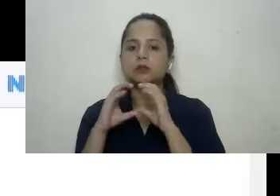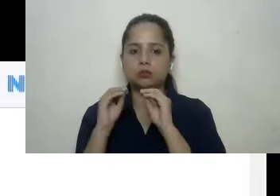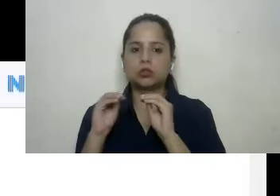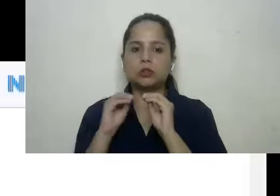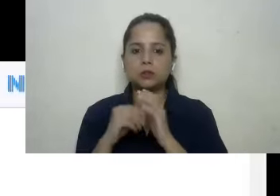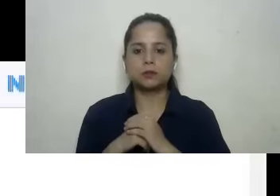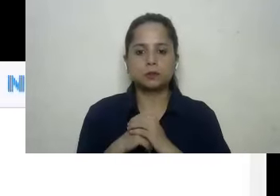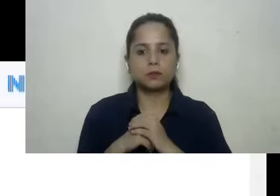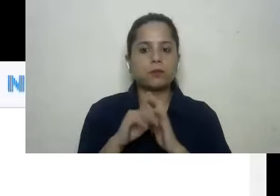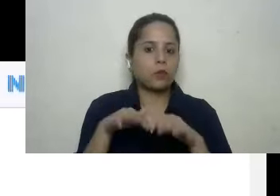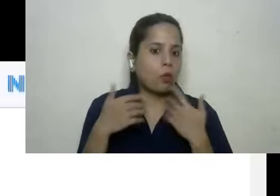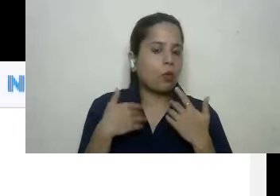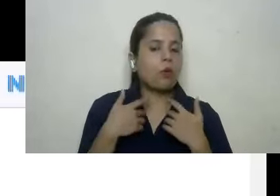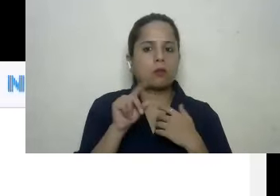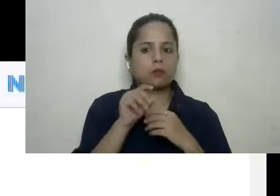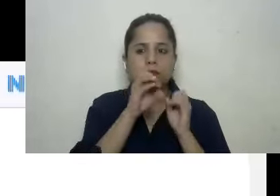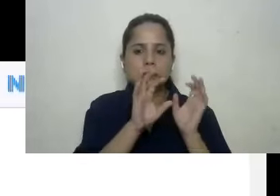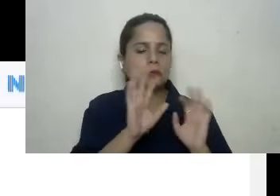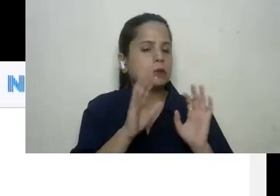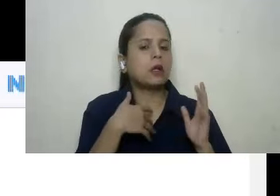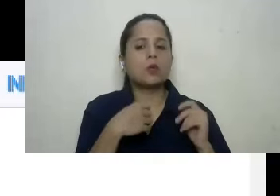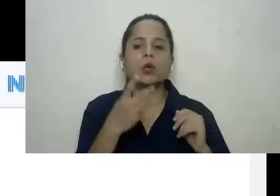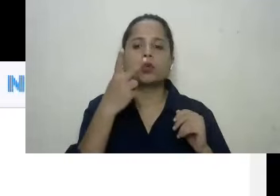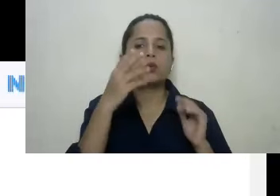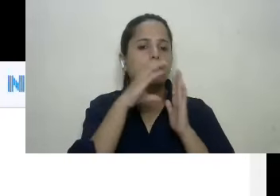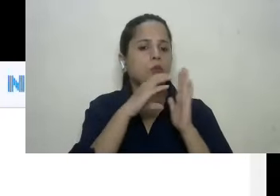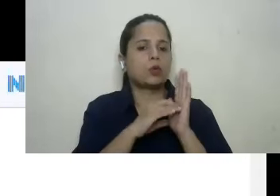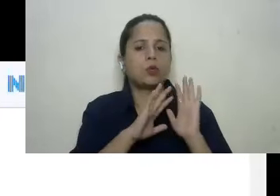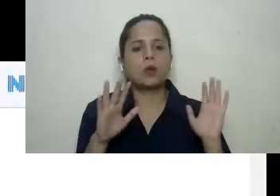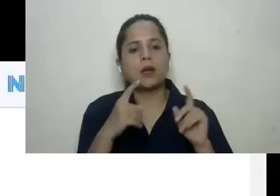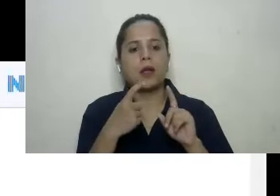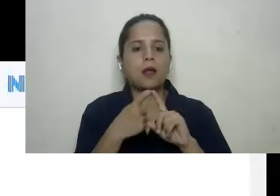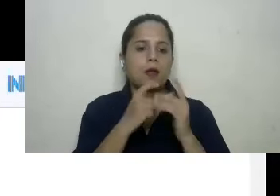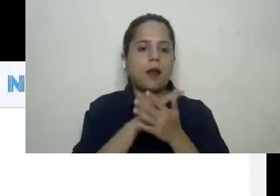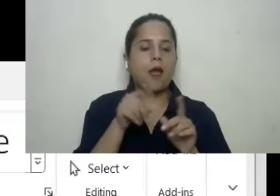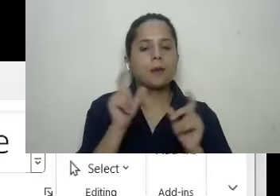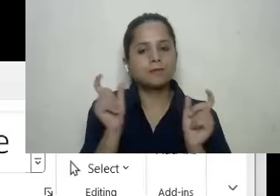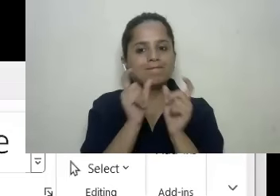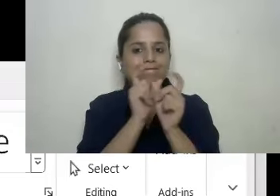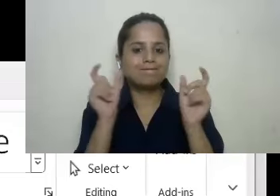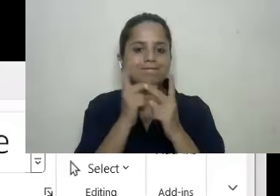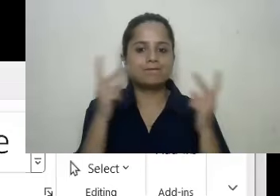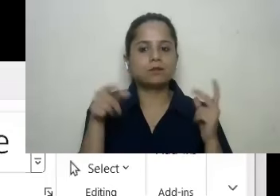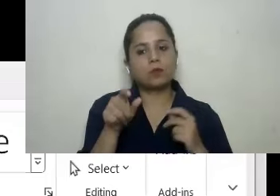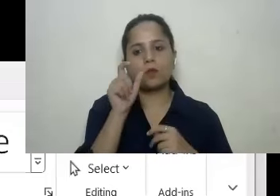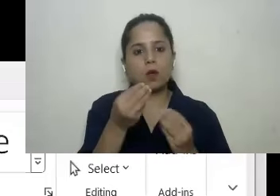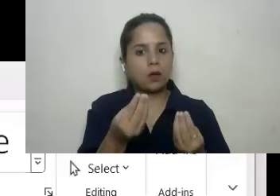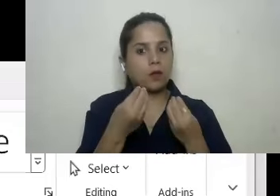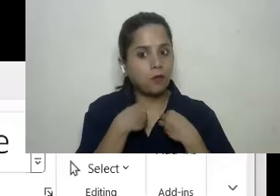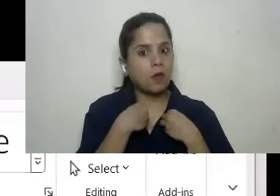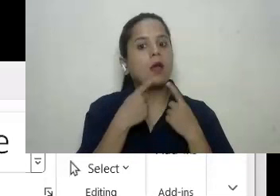Or reiterated my prompt that I just want 2 stanzas with rhyming words. And see, it gives stanzas with rhyming